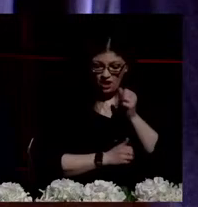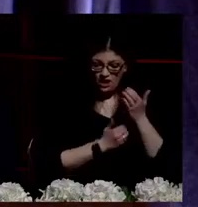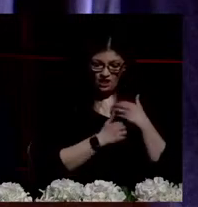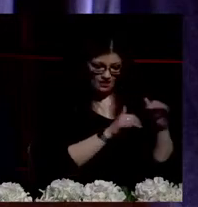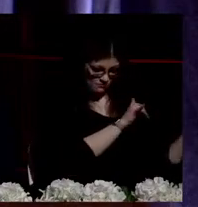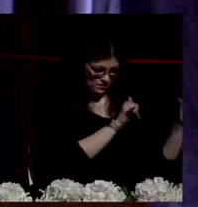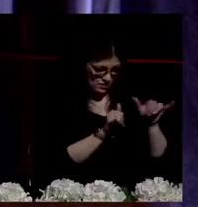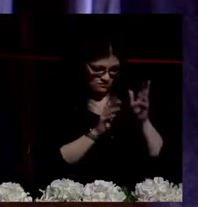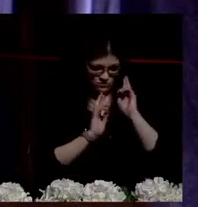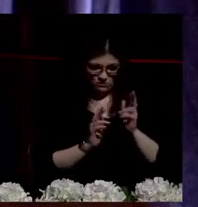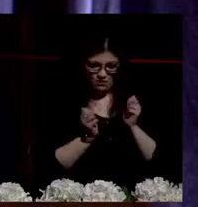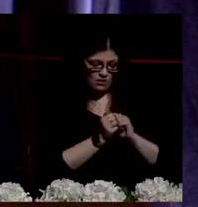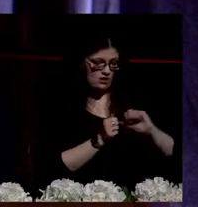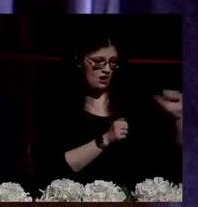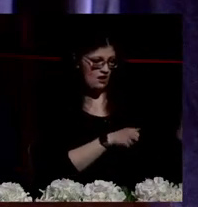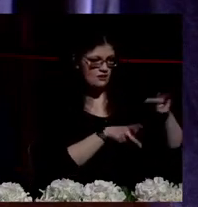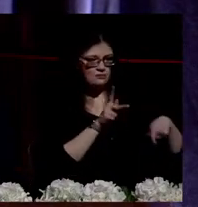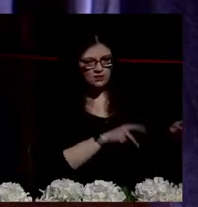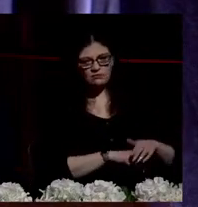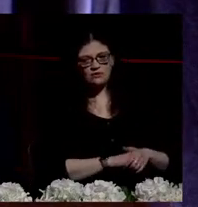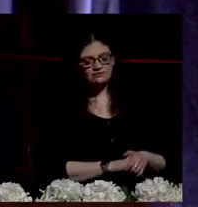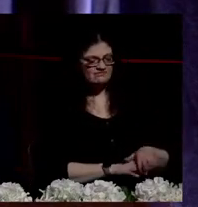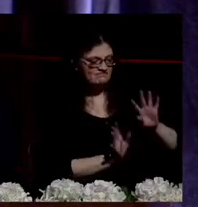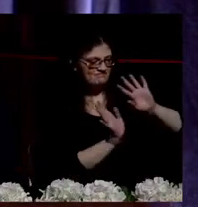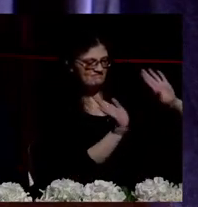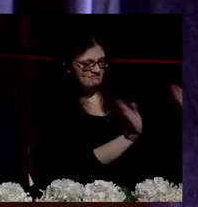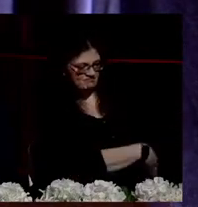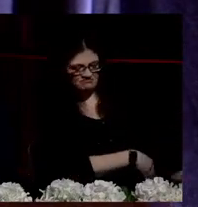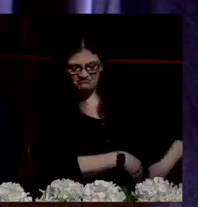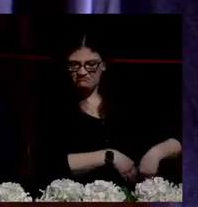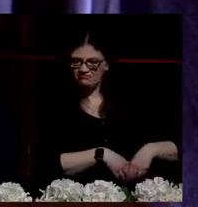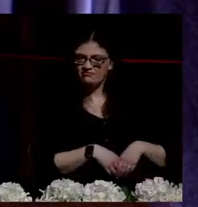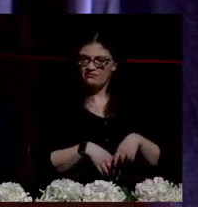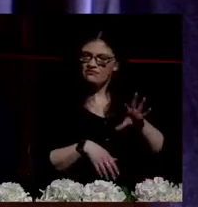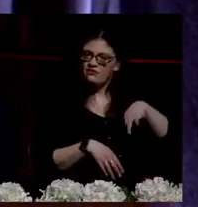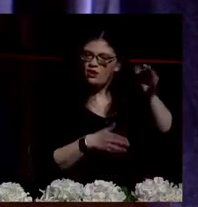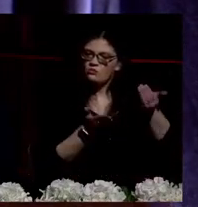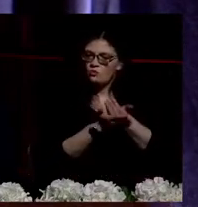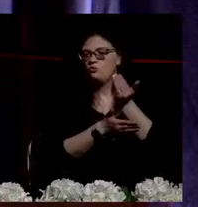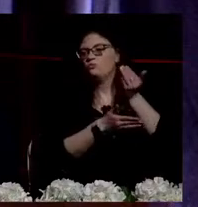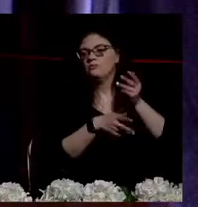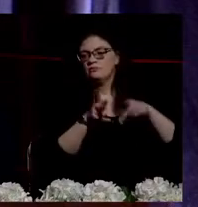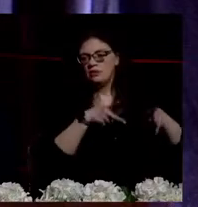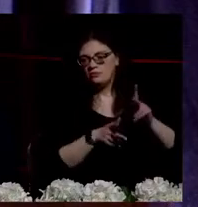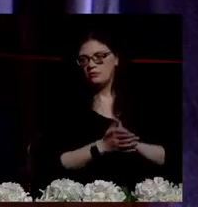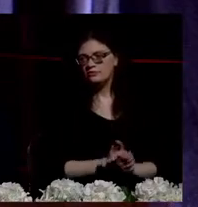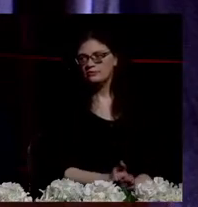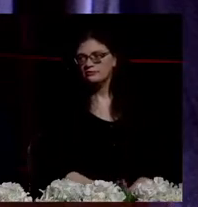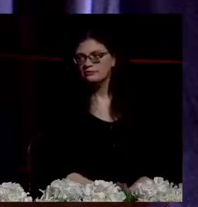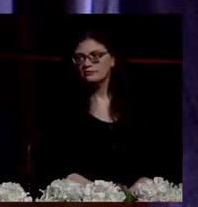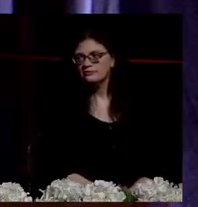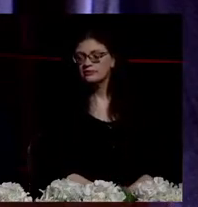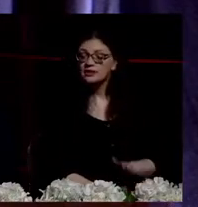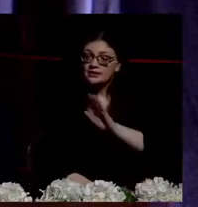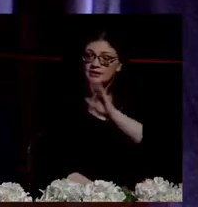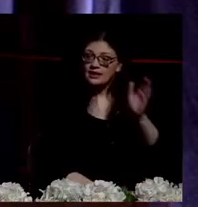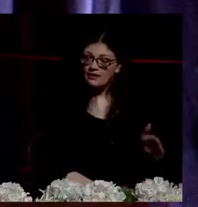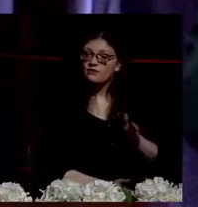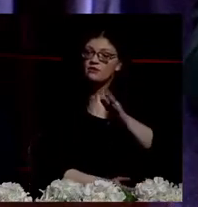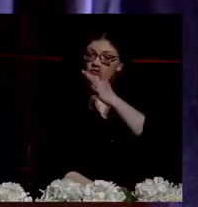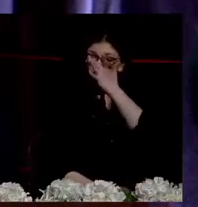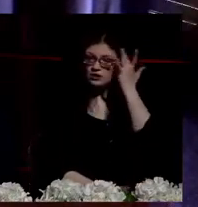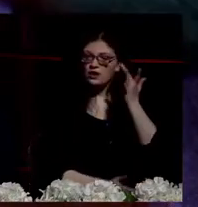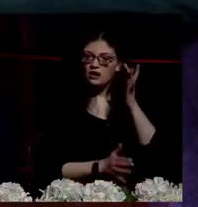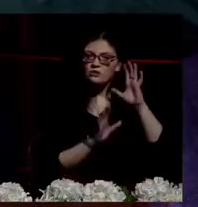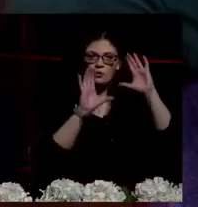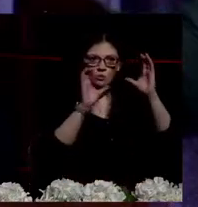to you, look elsewhere. And finally, never forget that the world is yours, but it